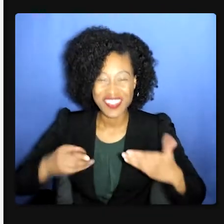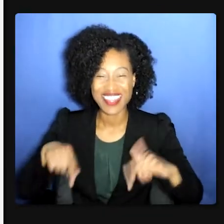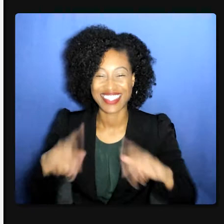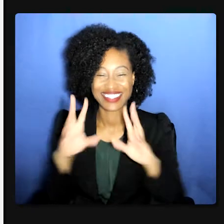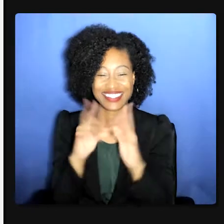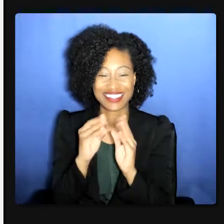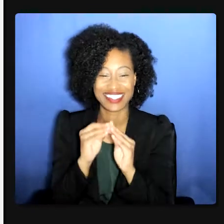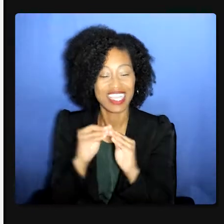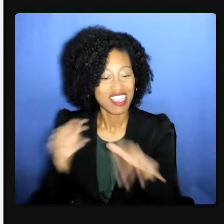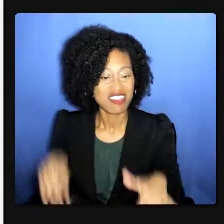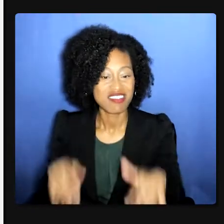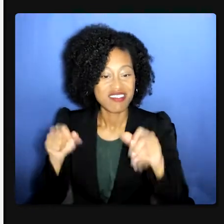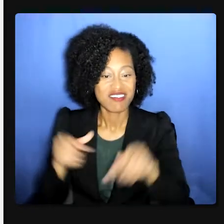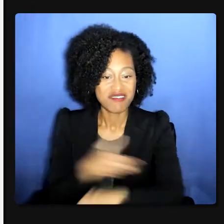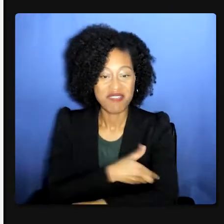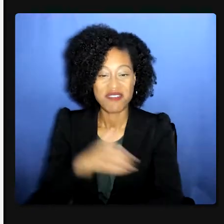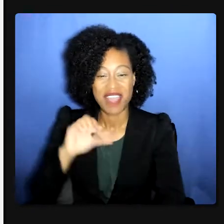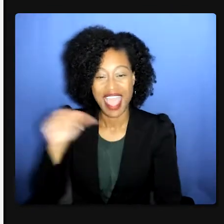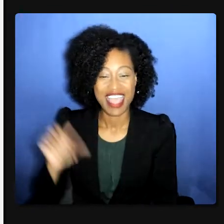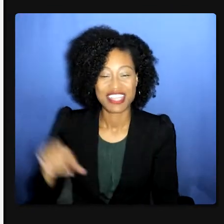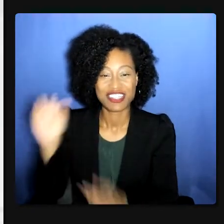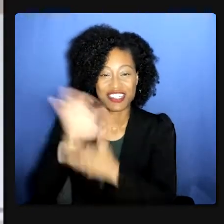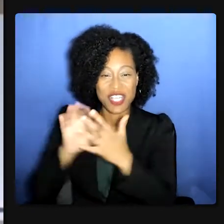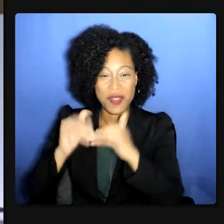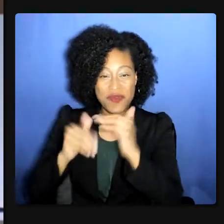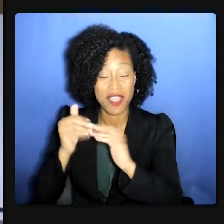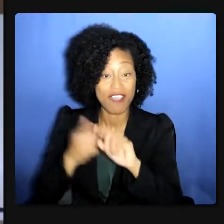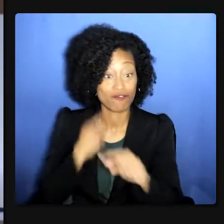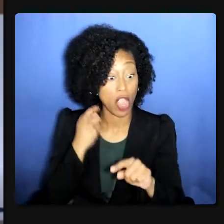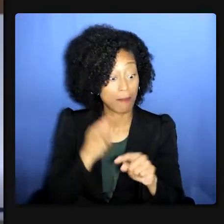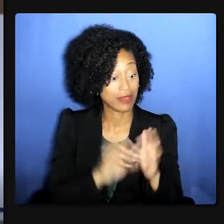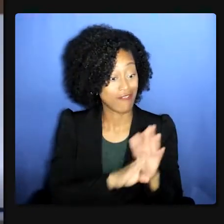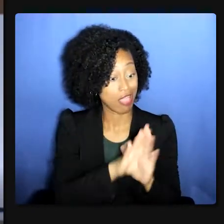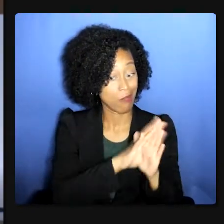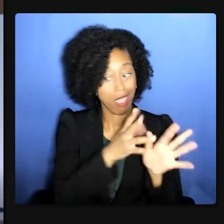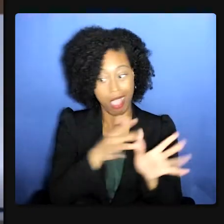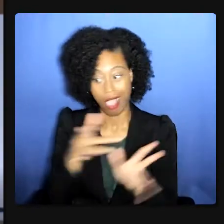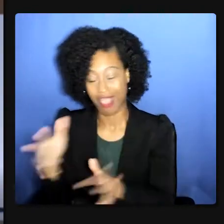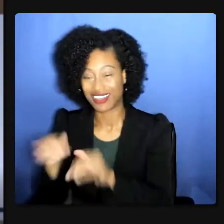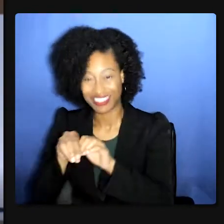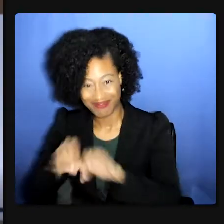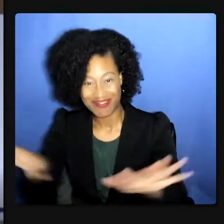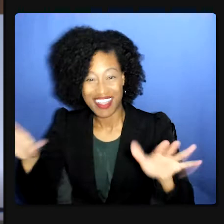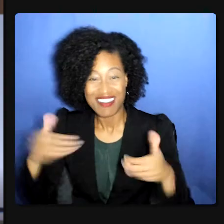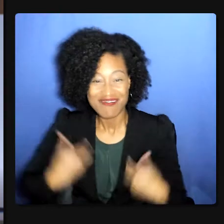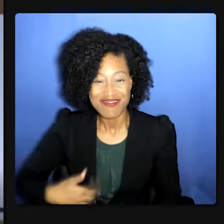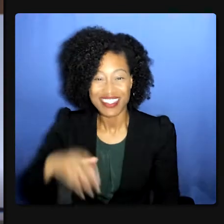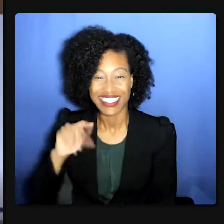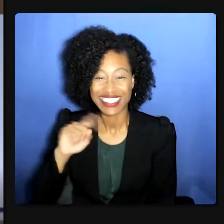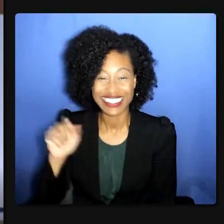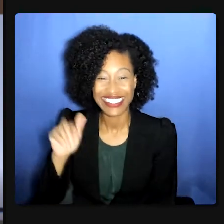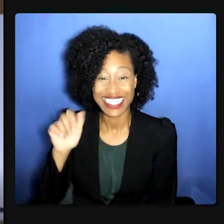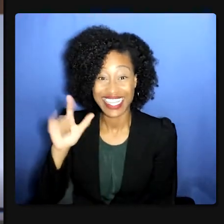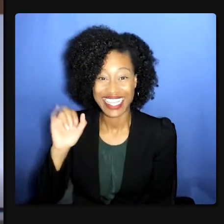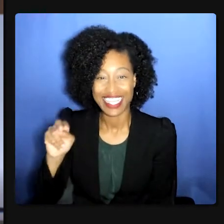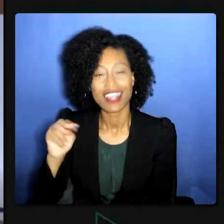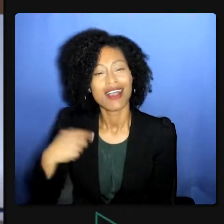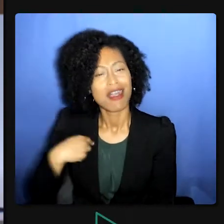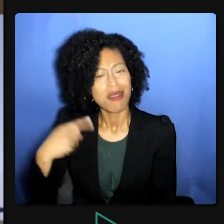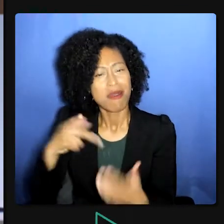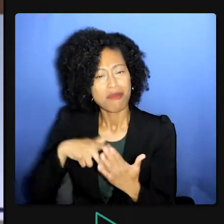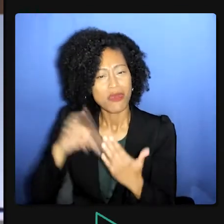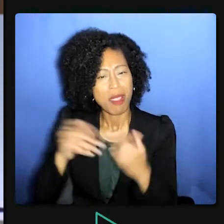Welcome to this session on harnessing the power of Azure Cloud Builds from development to deployment. My name is Zilin, and I'm a program manager